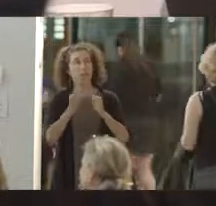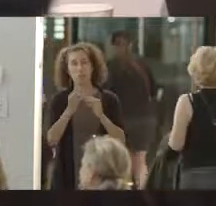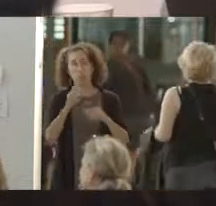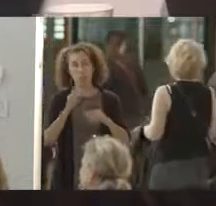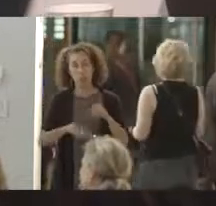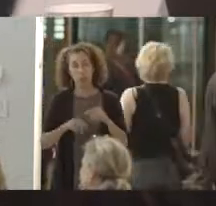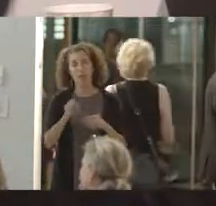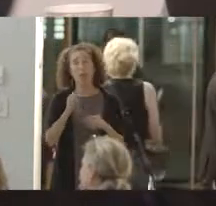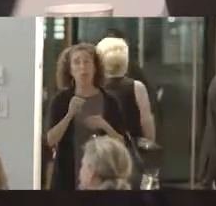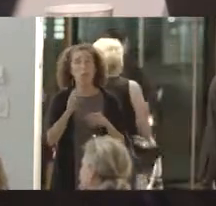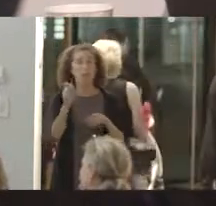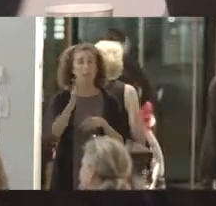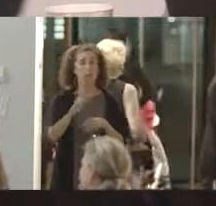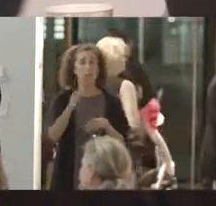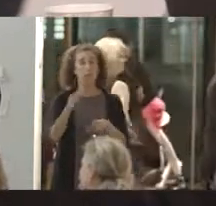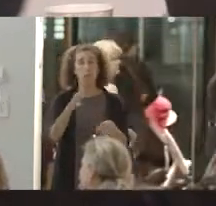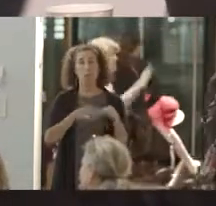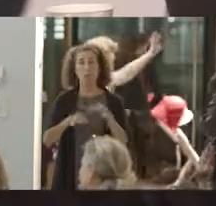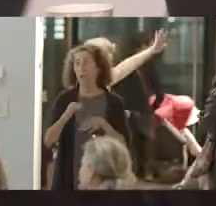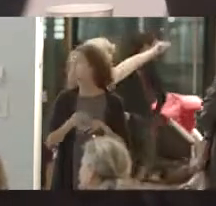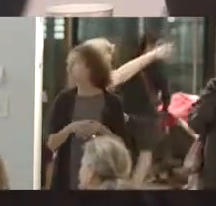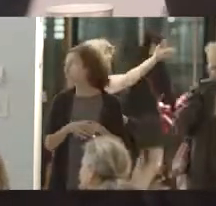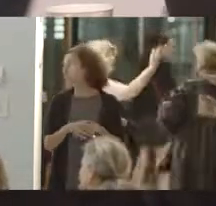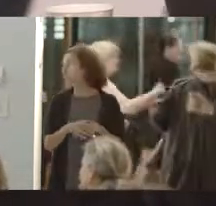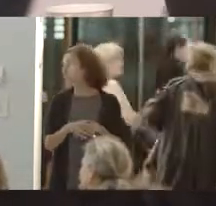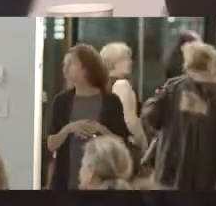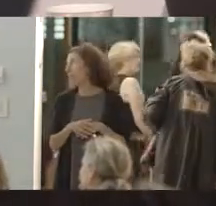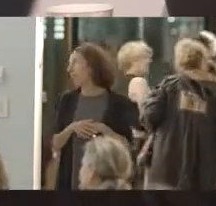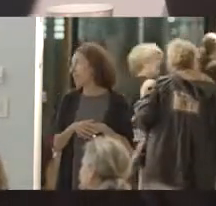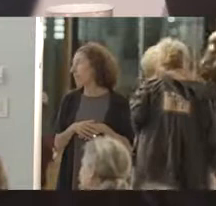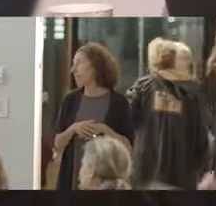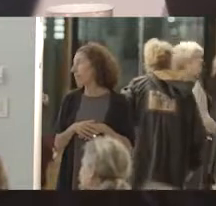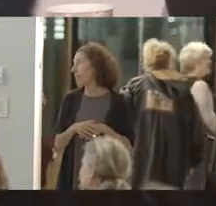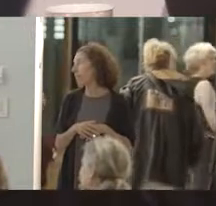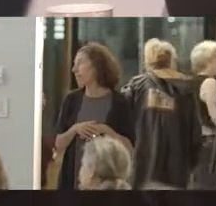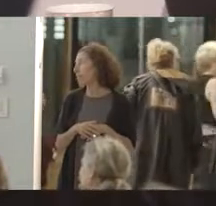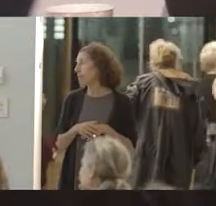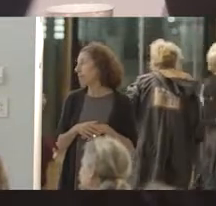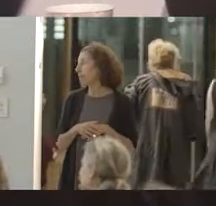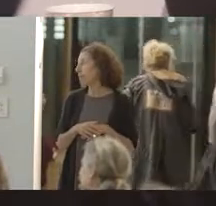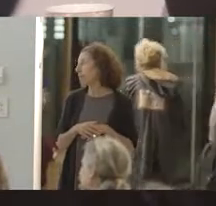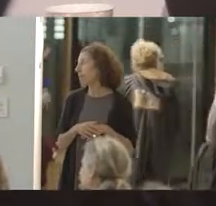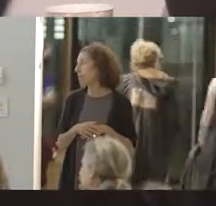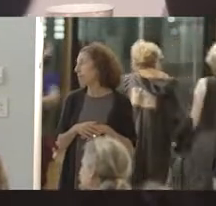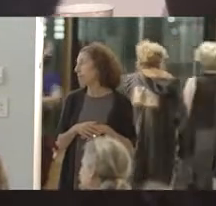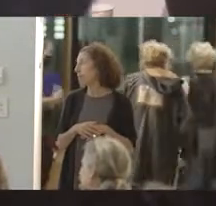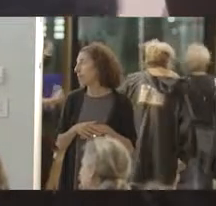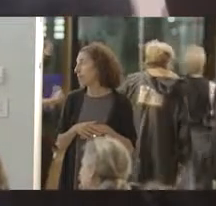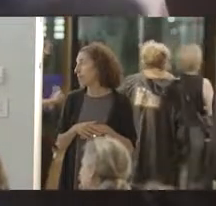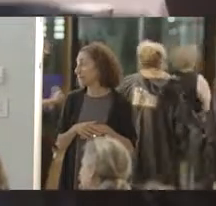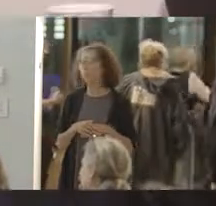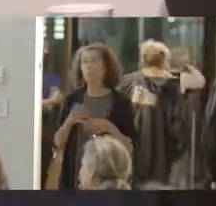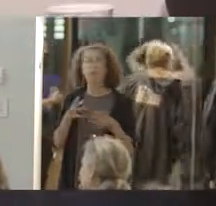So we have thought through alternatives, but they might